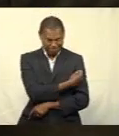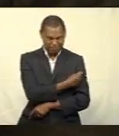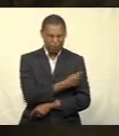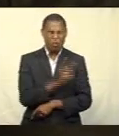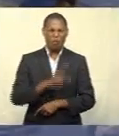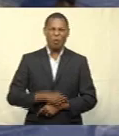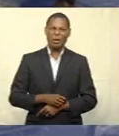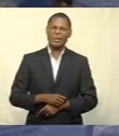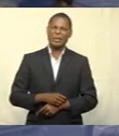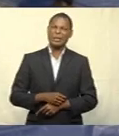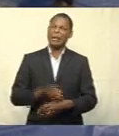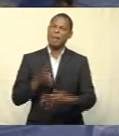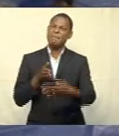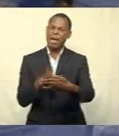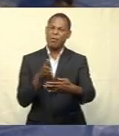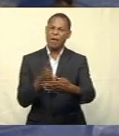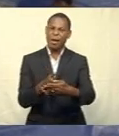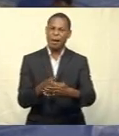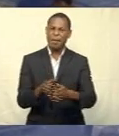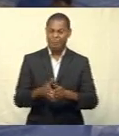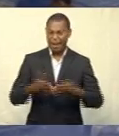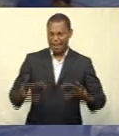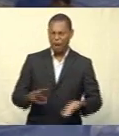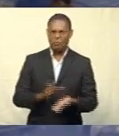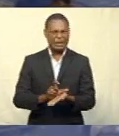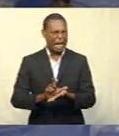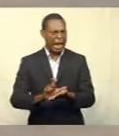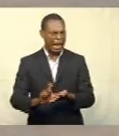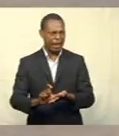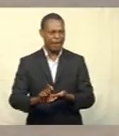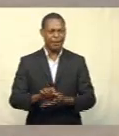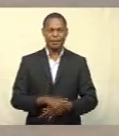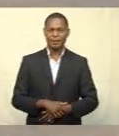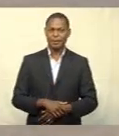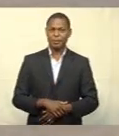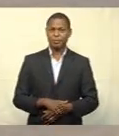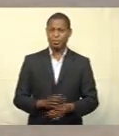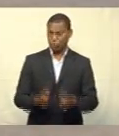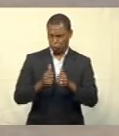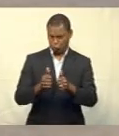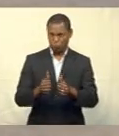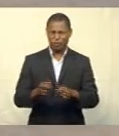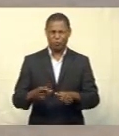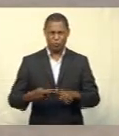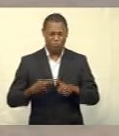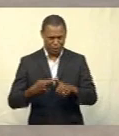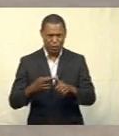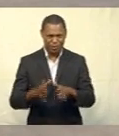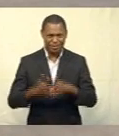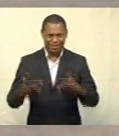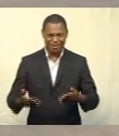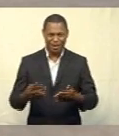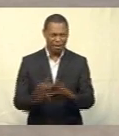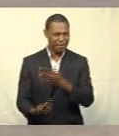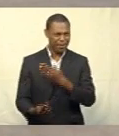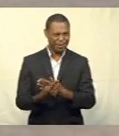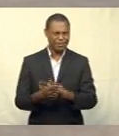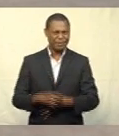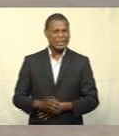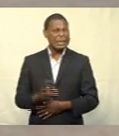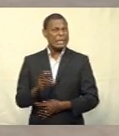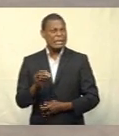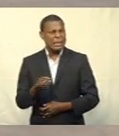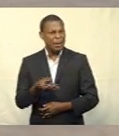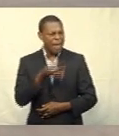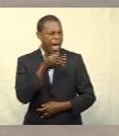vaccination process is clearing up. Yeah, we've actually gotten some very good responses. While some have asked for some